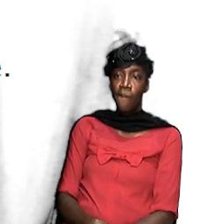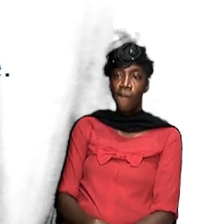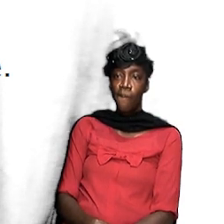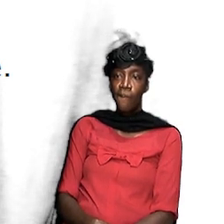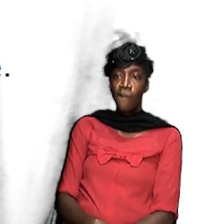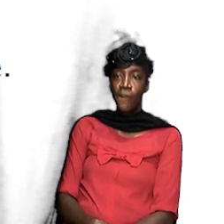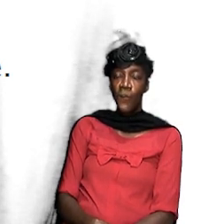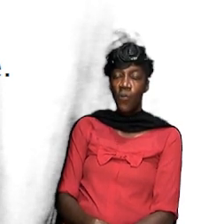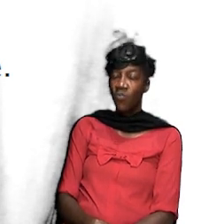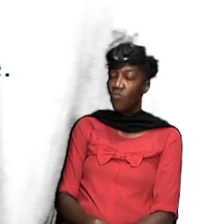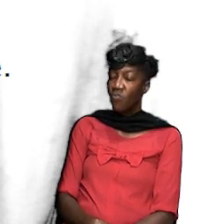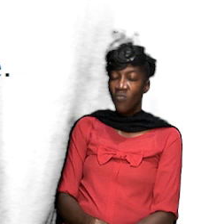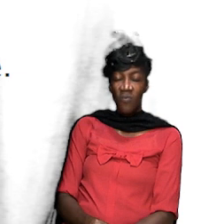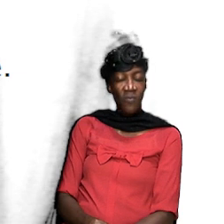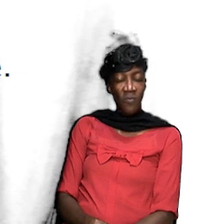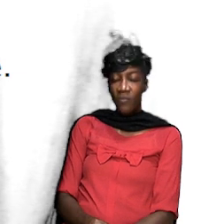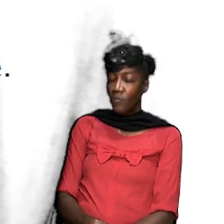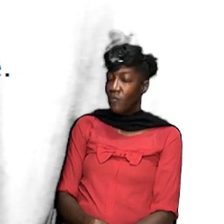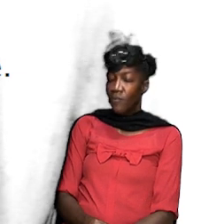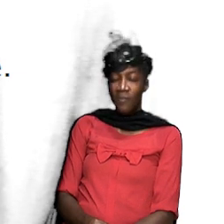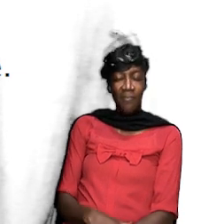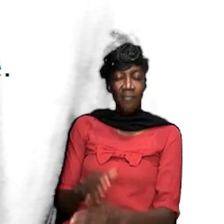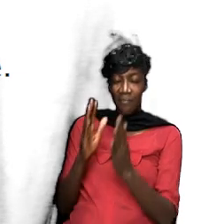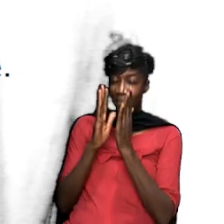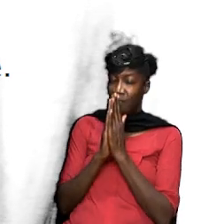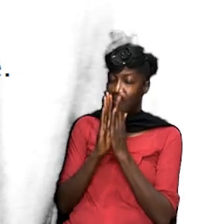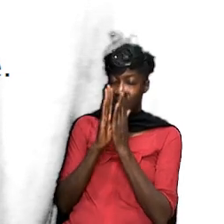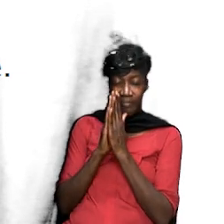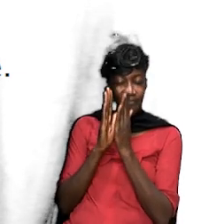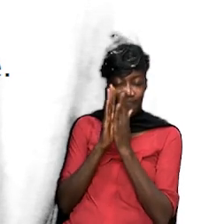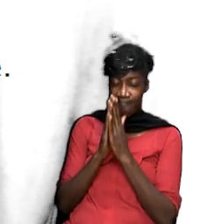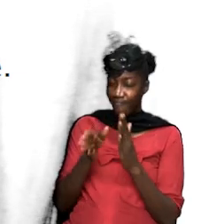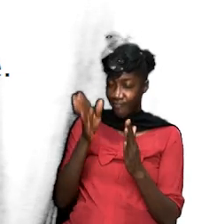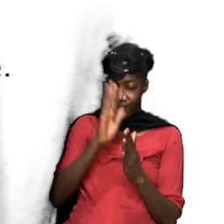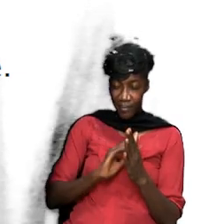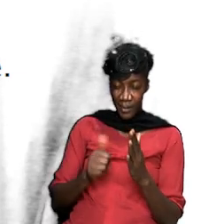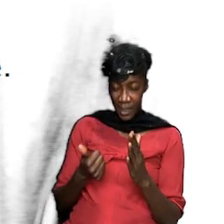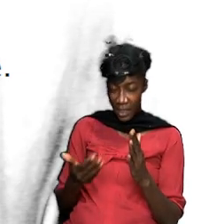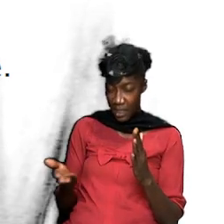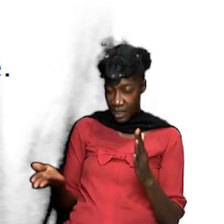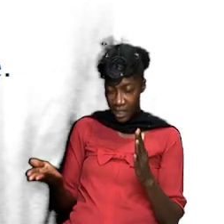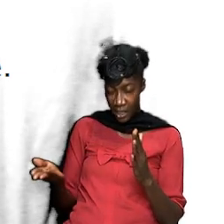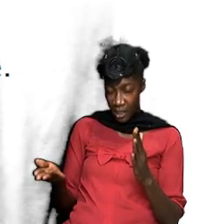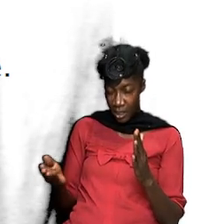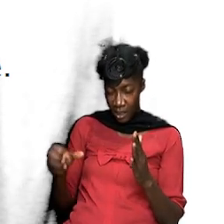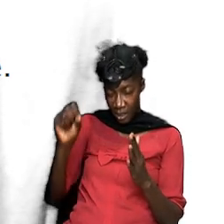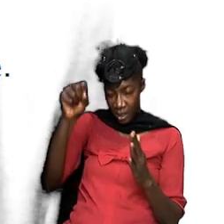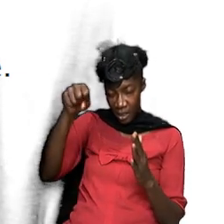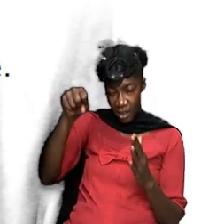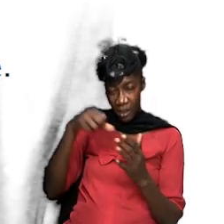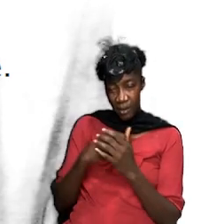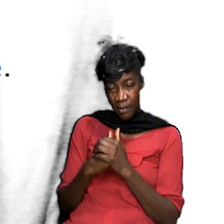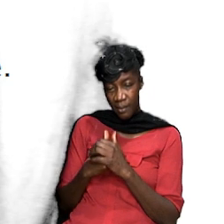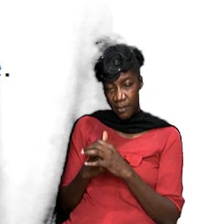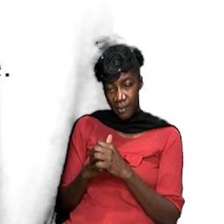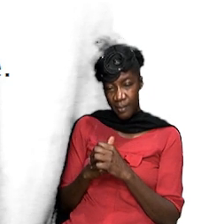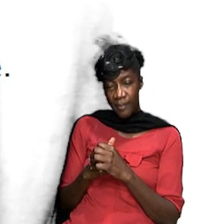So, if we're going to ask God for anything, yes, the earthly